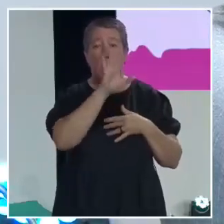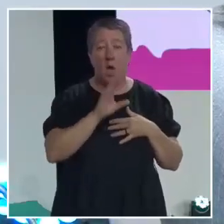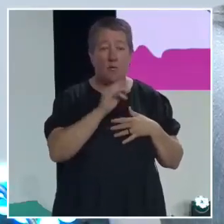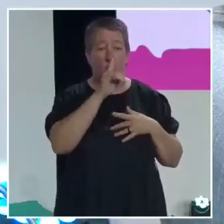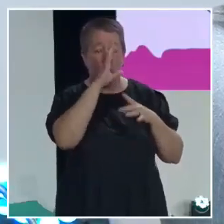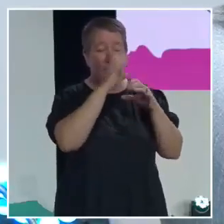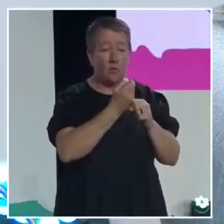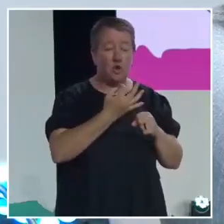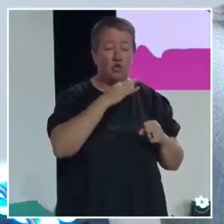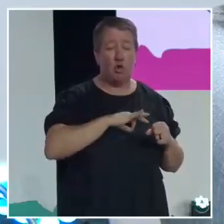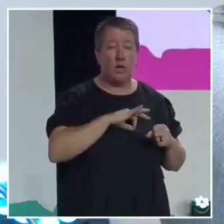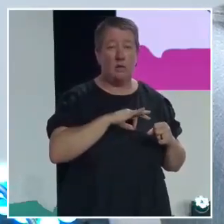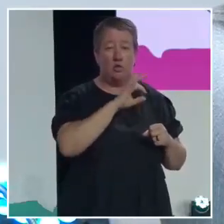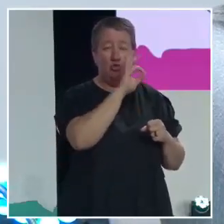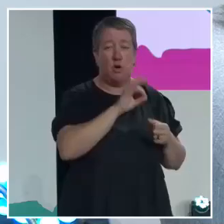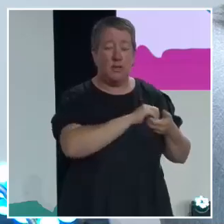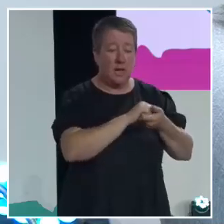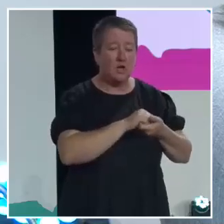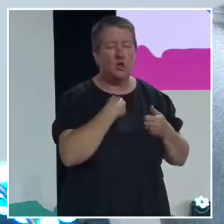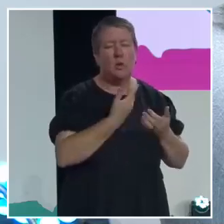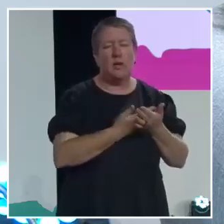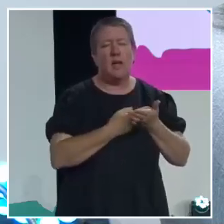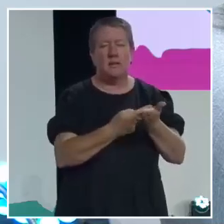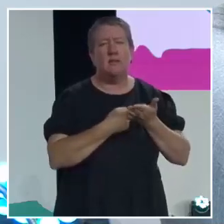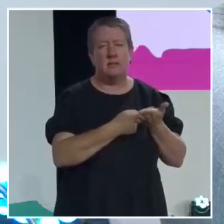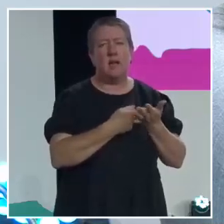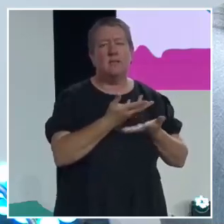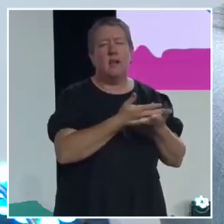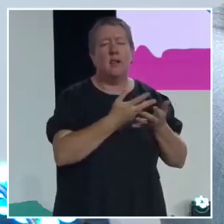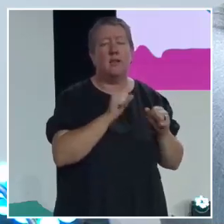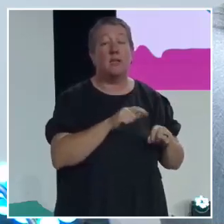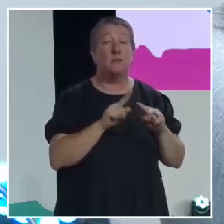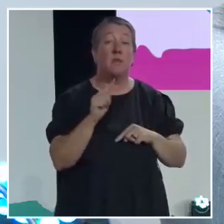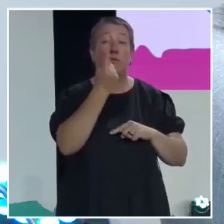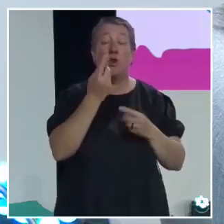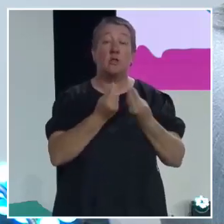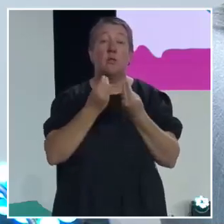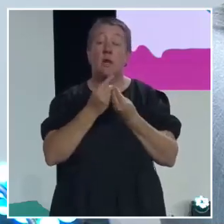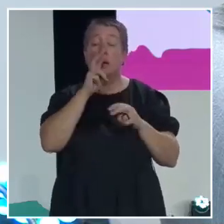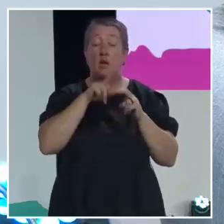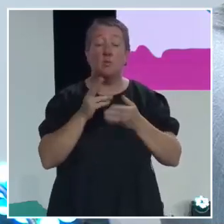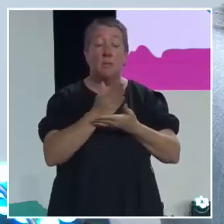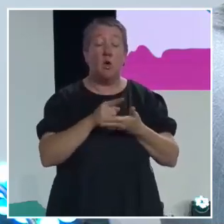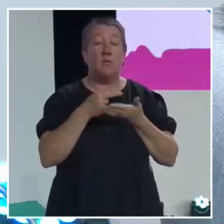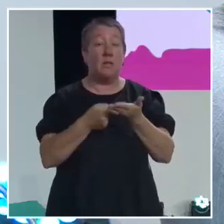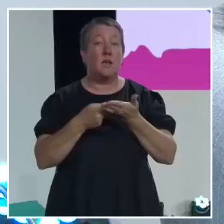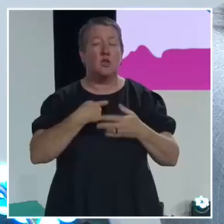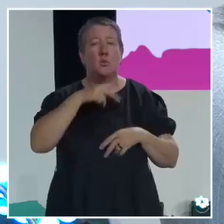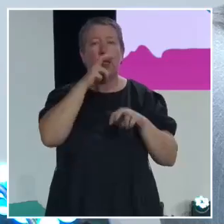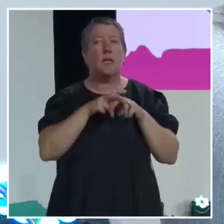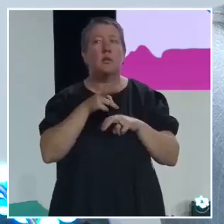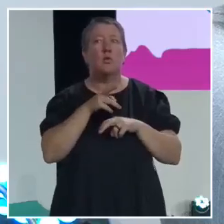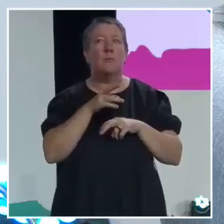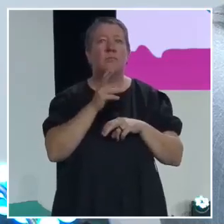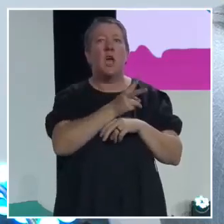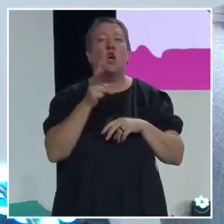Africa-focused credit rating agency? We can discuss and debate that. But the first thing, and it should be part of this discussion, is that we need to re-examine